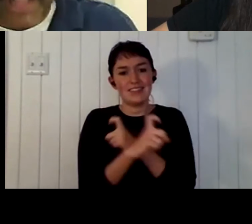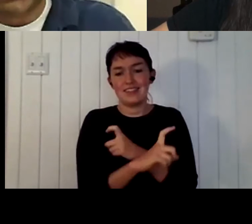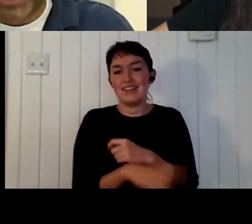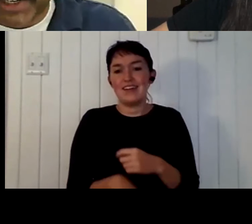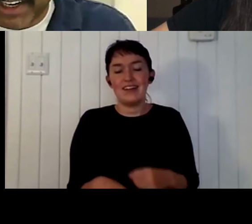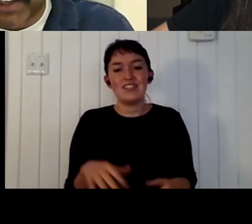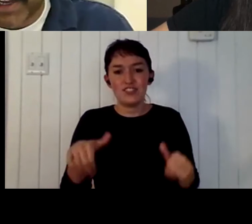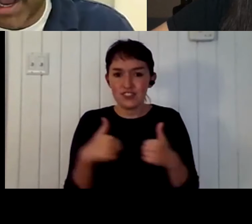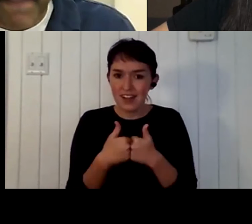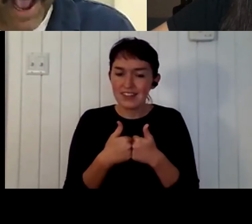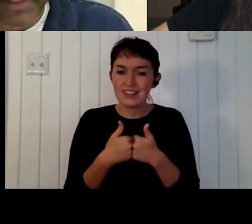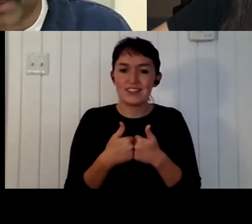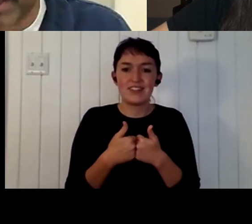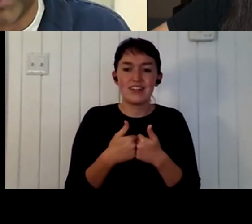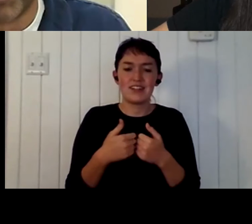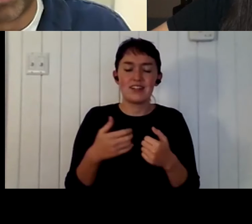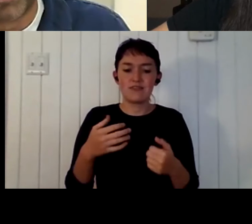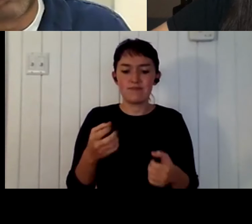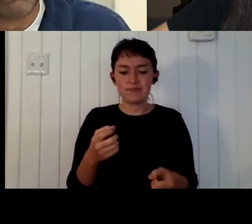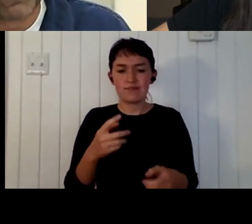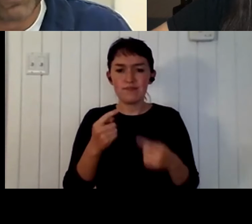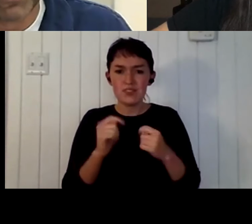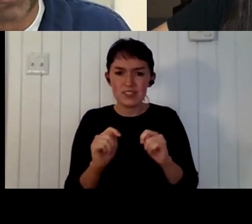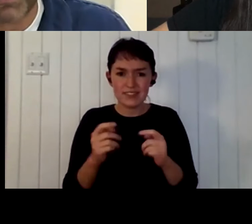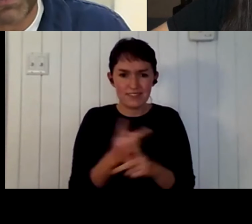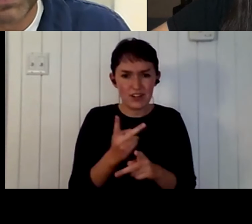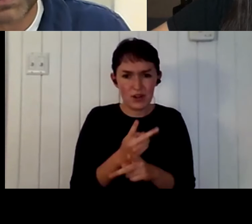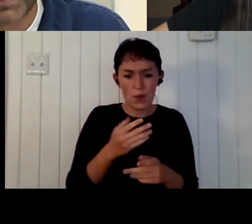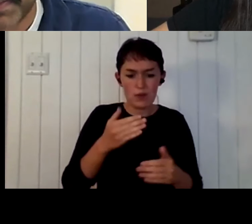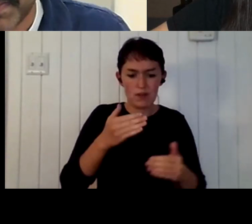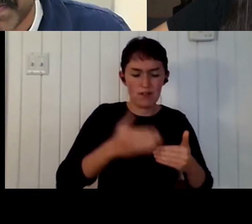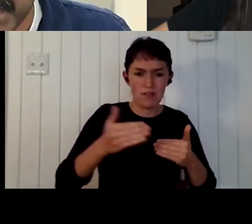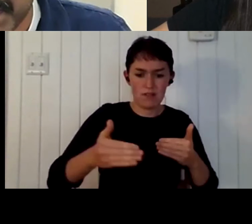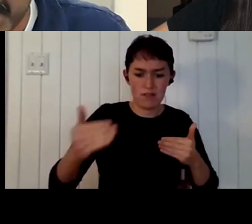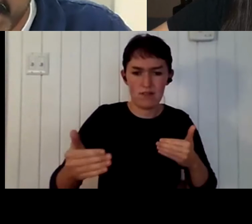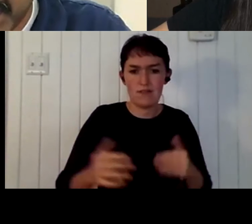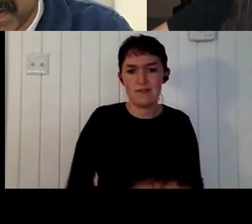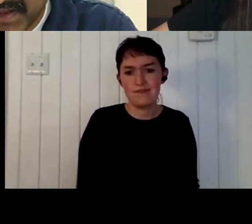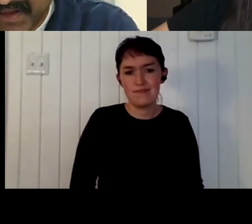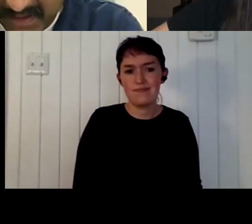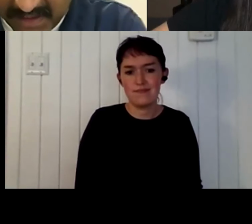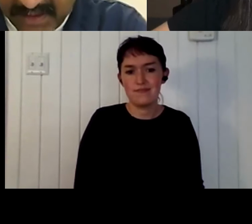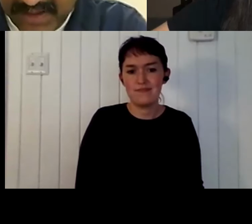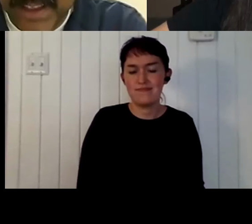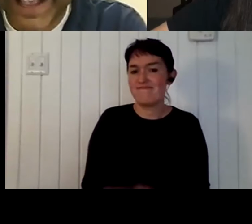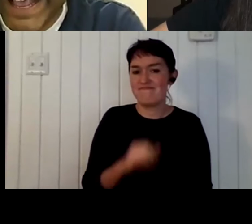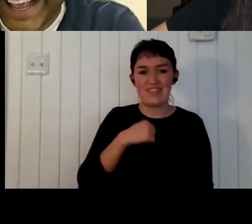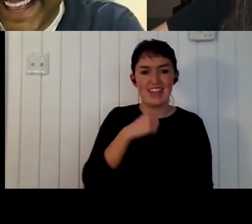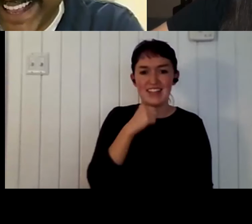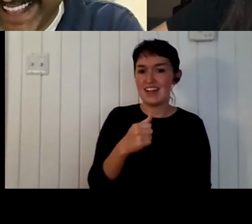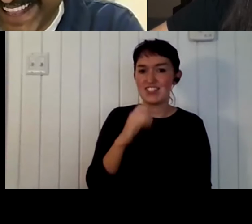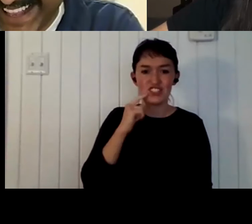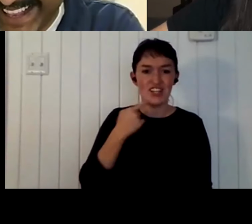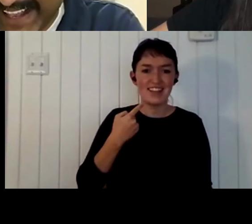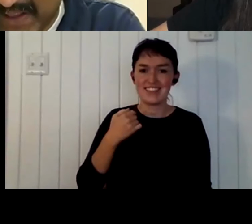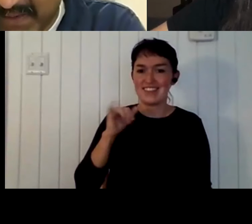very challenging to unpack the order of events. I don't envy that job. That sounds very